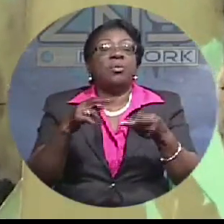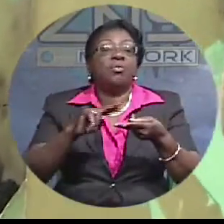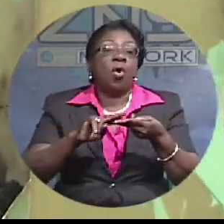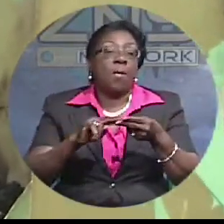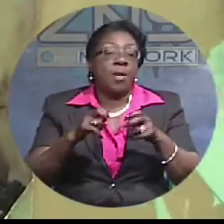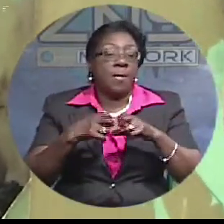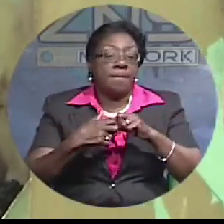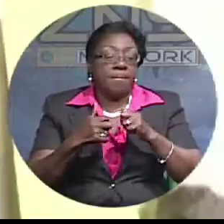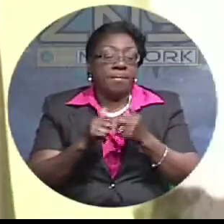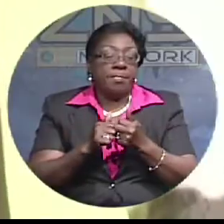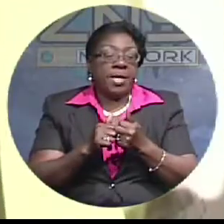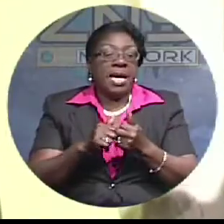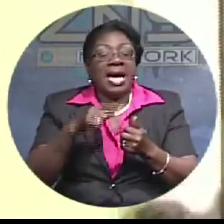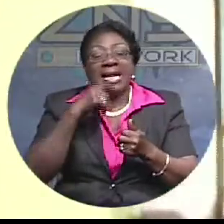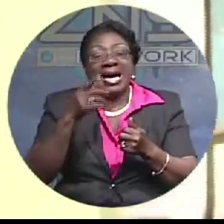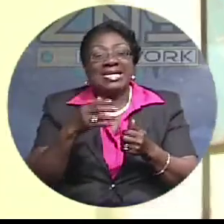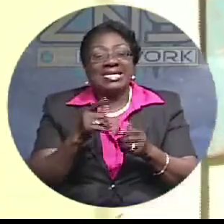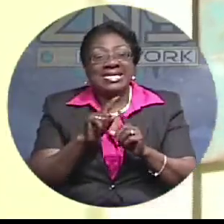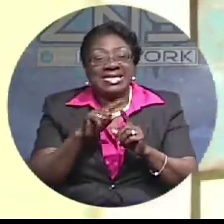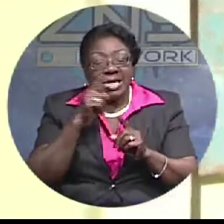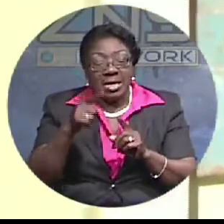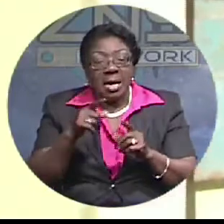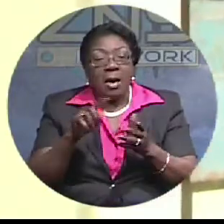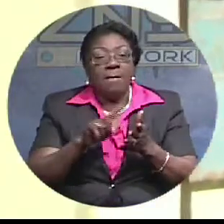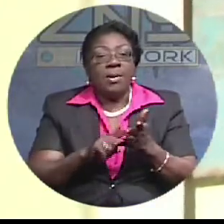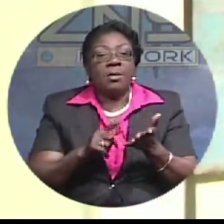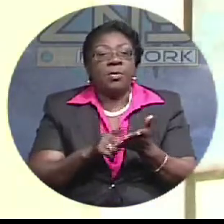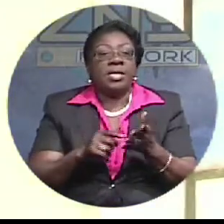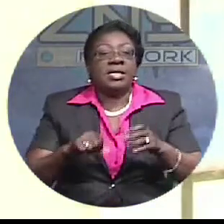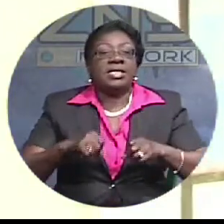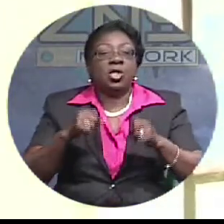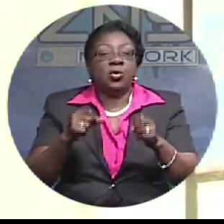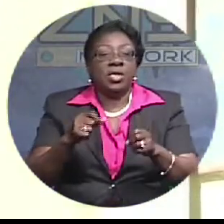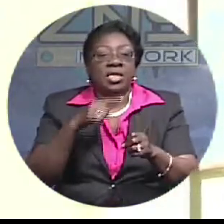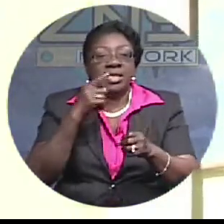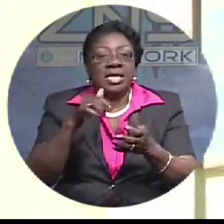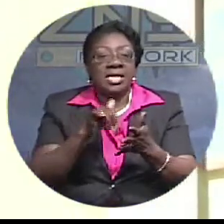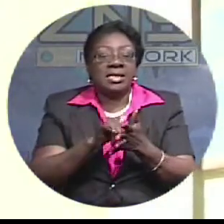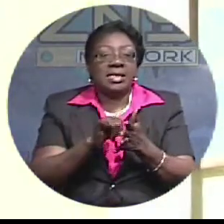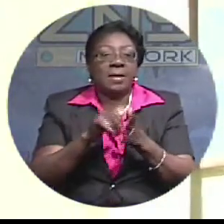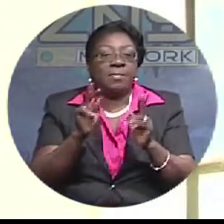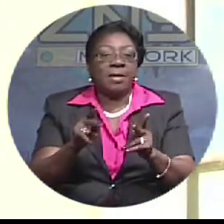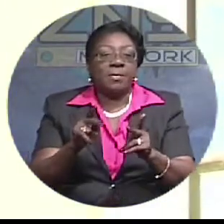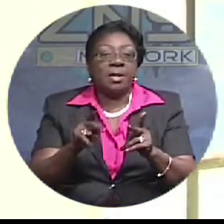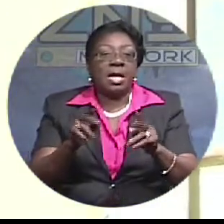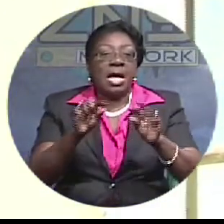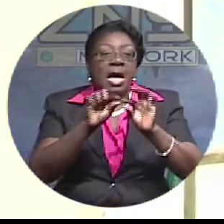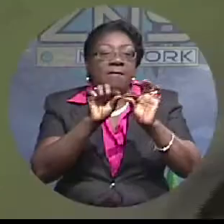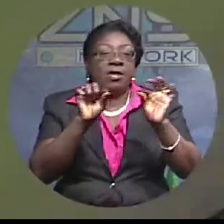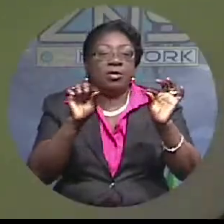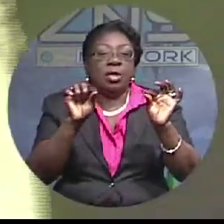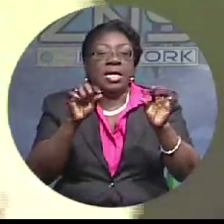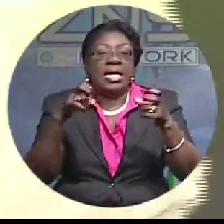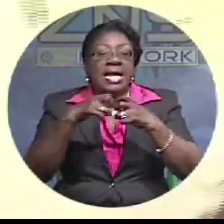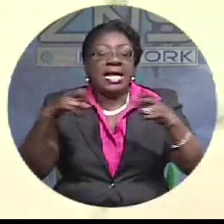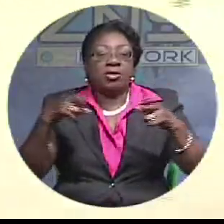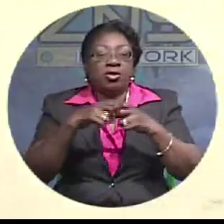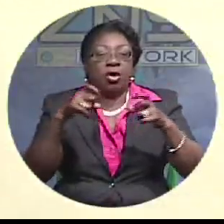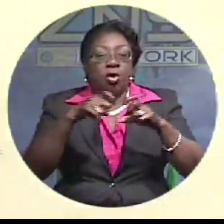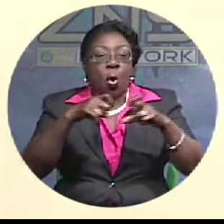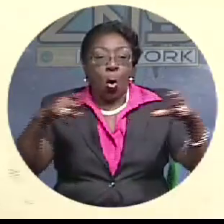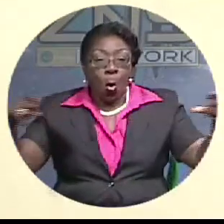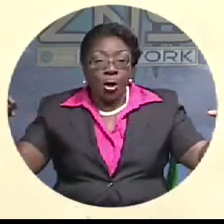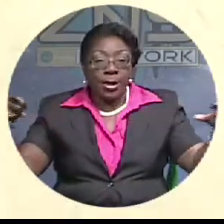or whatever it was, right? But the situation with the people I'm running job court and all that, they need to clarify that. And all the different station